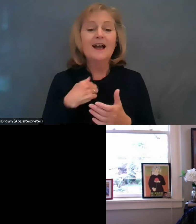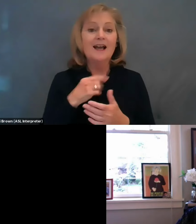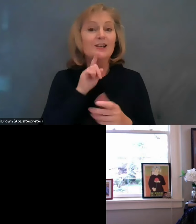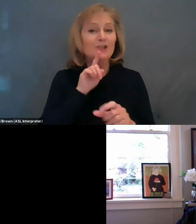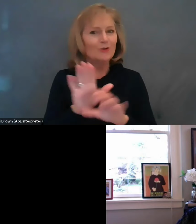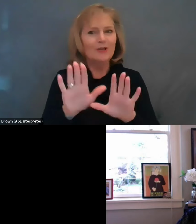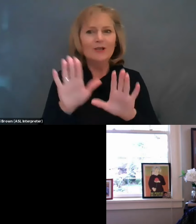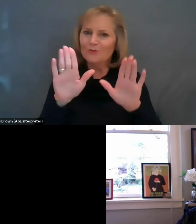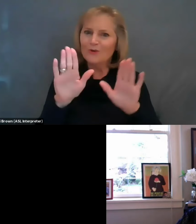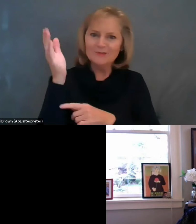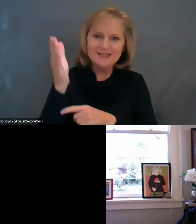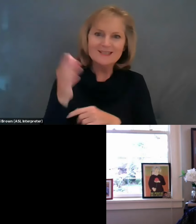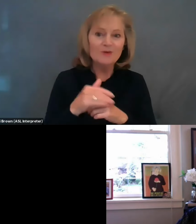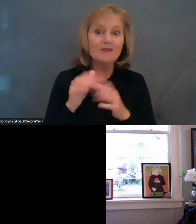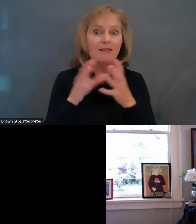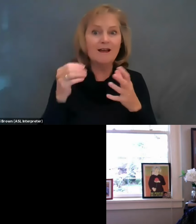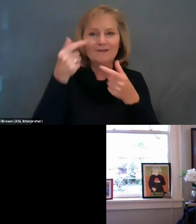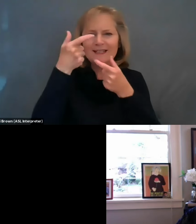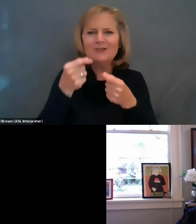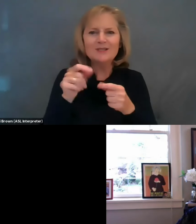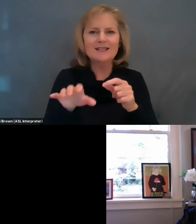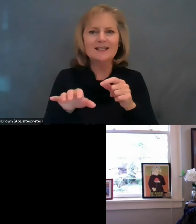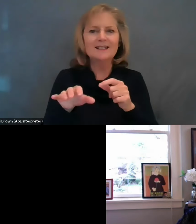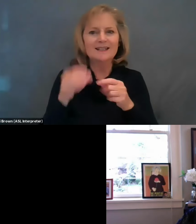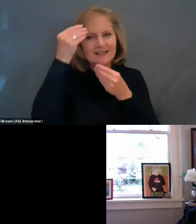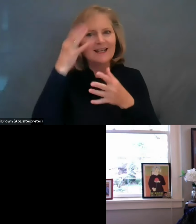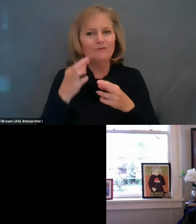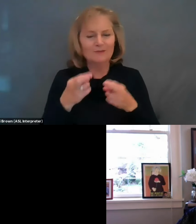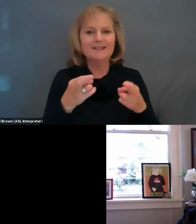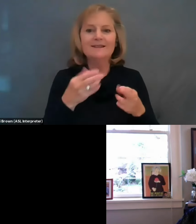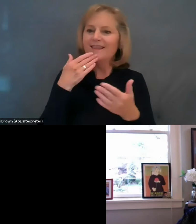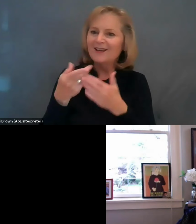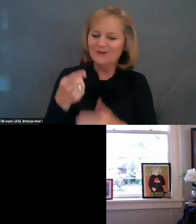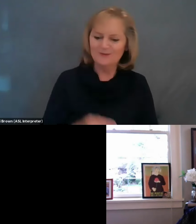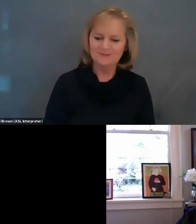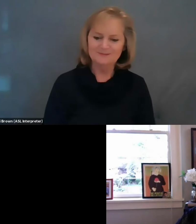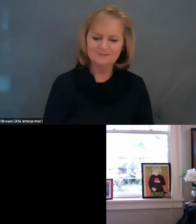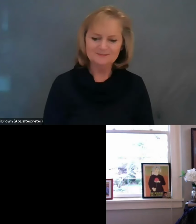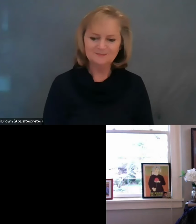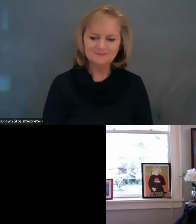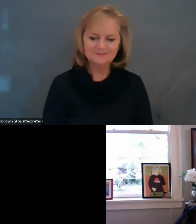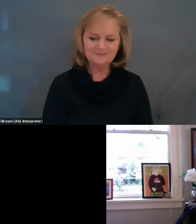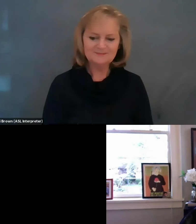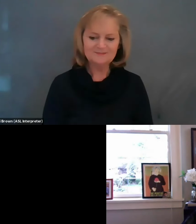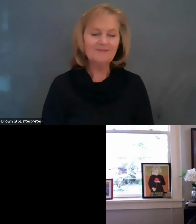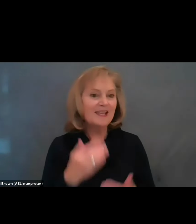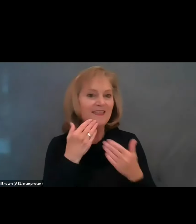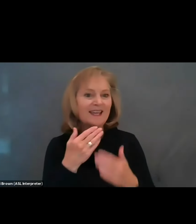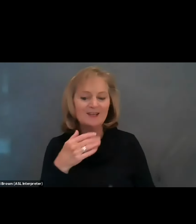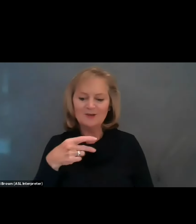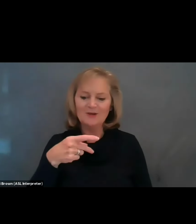a great presentation with a lot of interesting findings and recommendations. Thank you. Thank you,